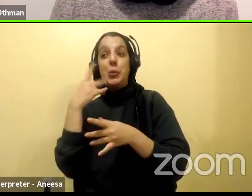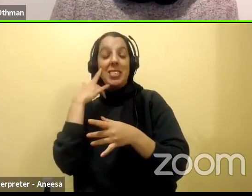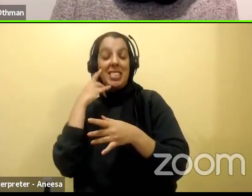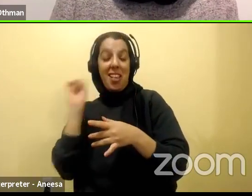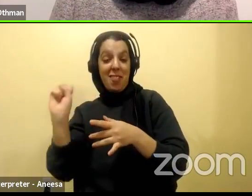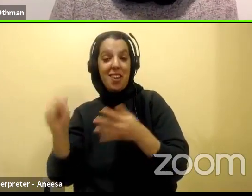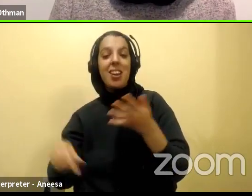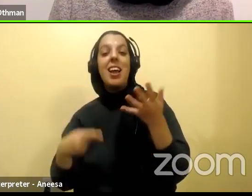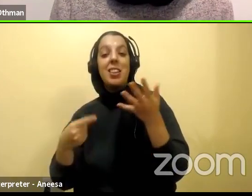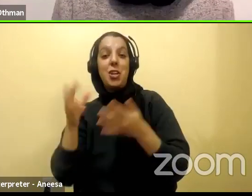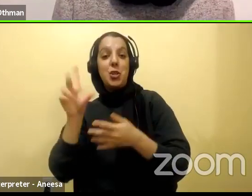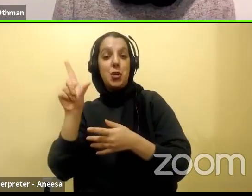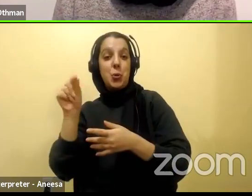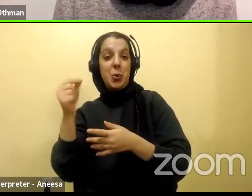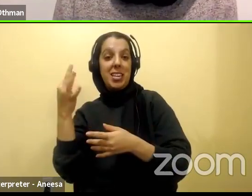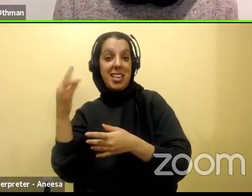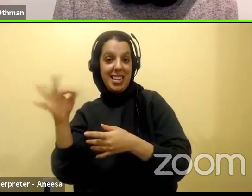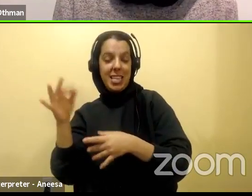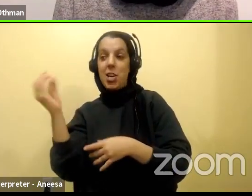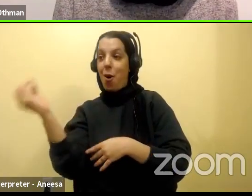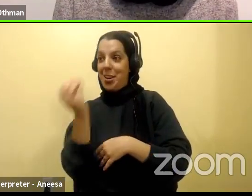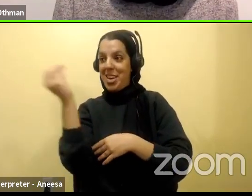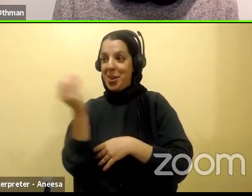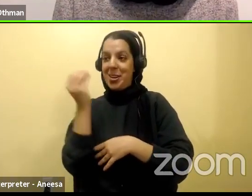I won the Ontario Cup, the Ontario Silver Cup.